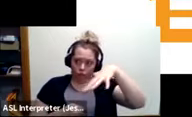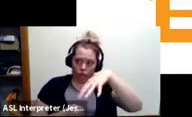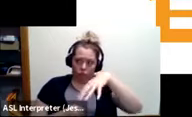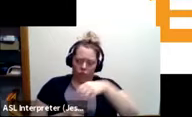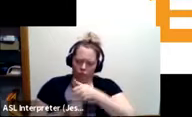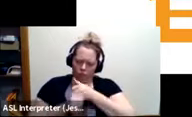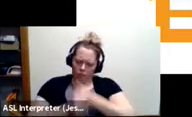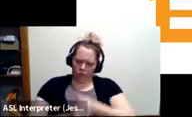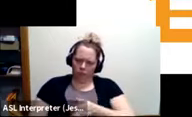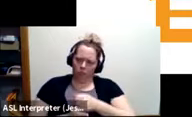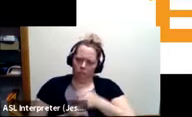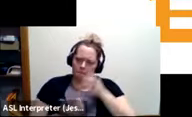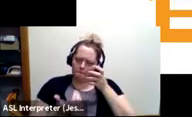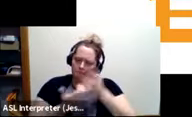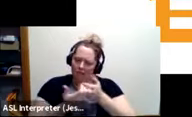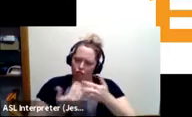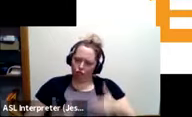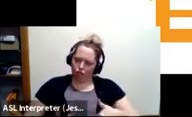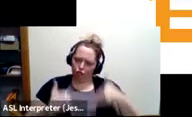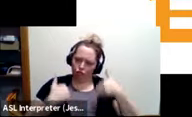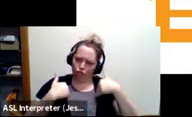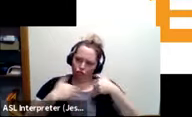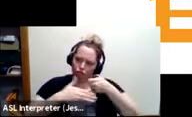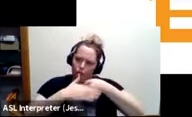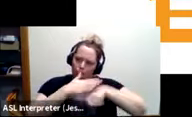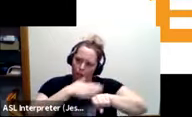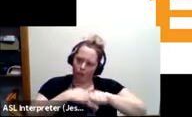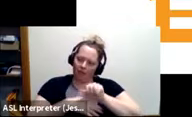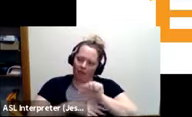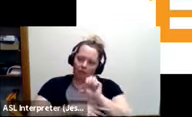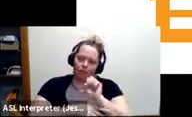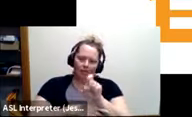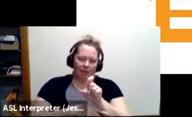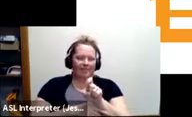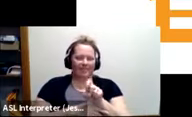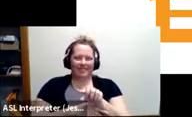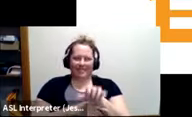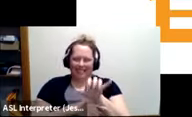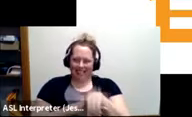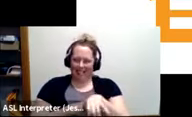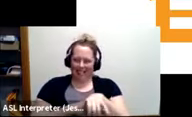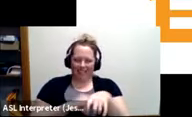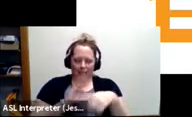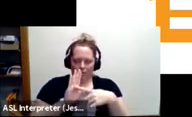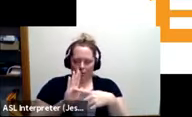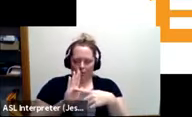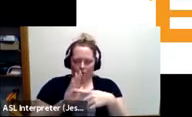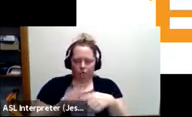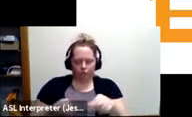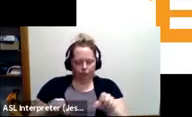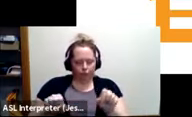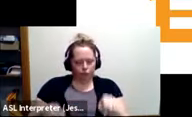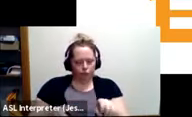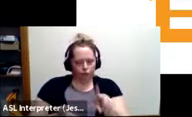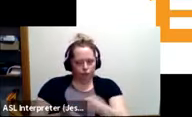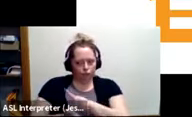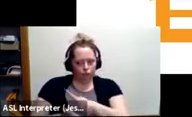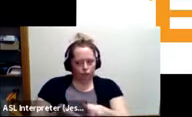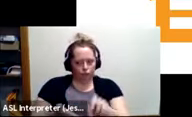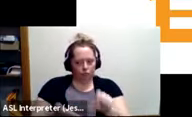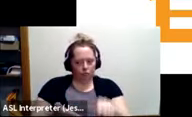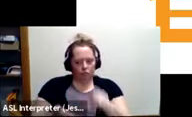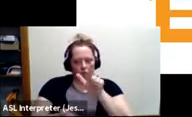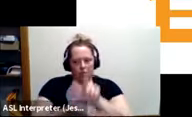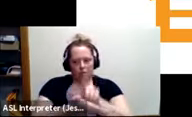common areas. That type of a situation could potentially be discriminatory and illegal in the city of